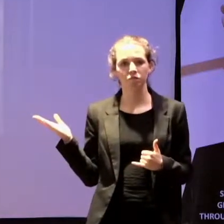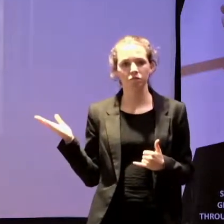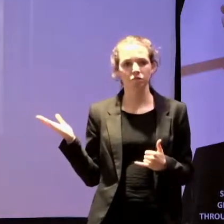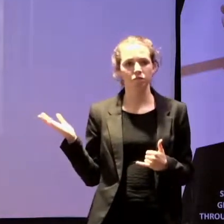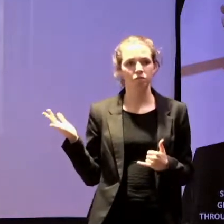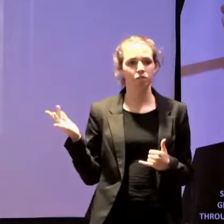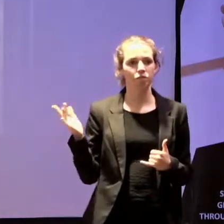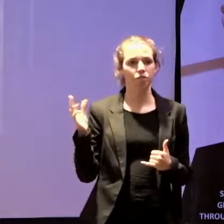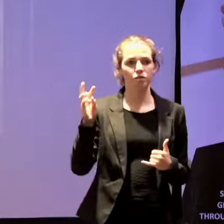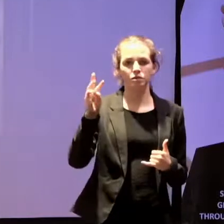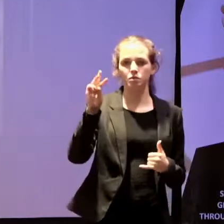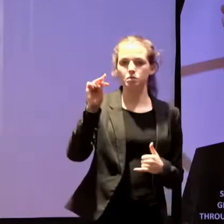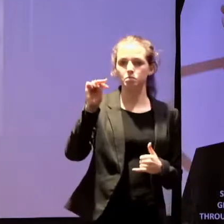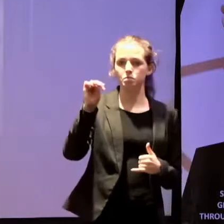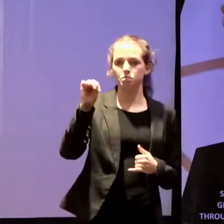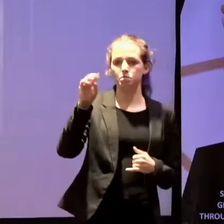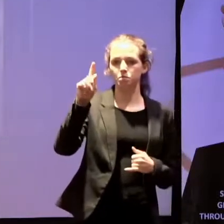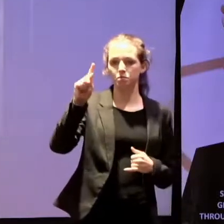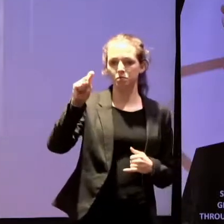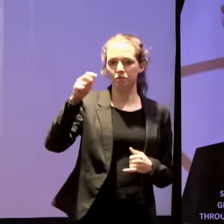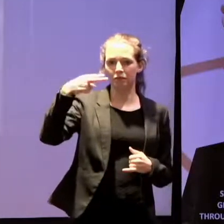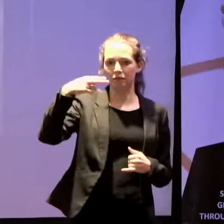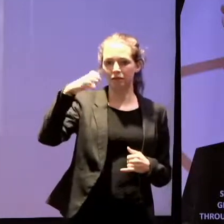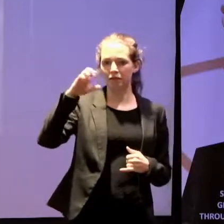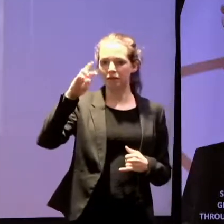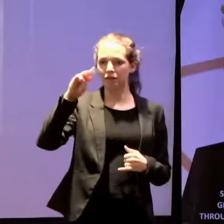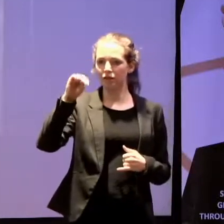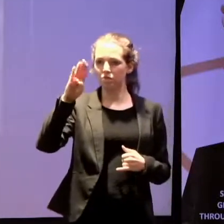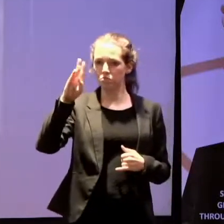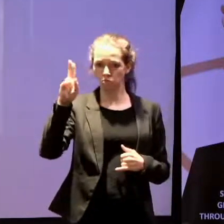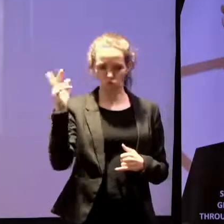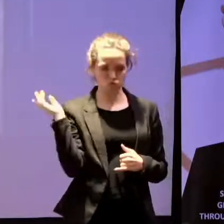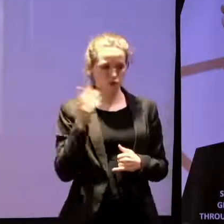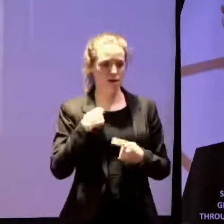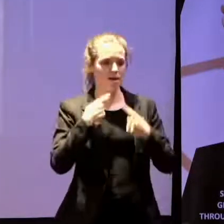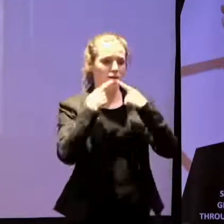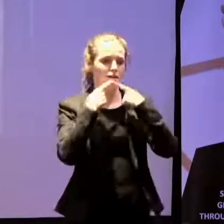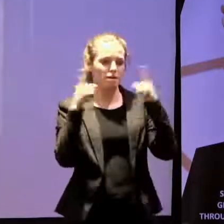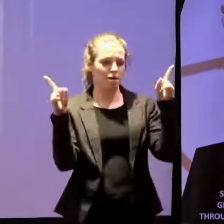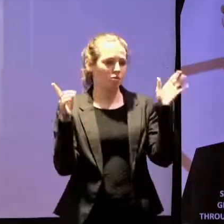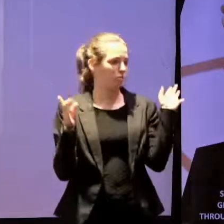Ms. Mtemu to come and give us announcements. Thank you very much.